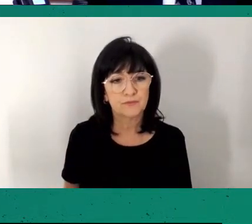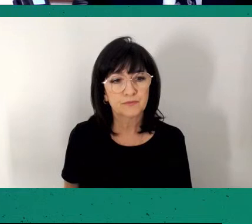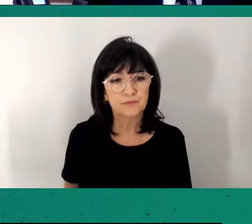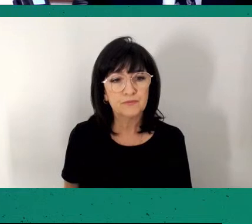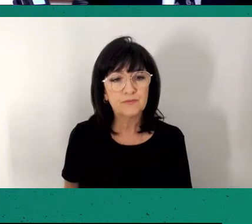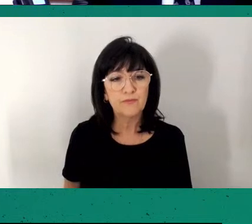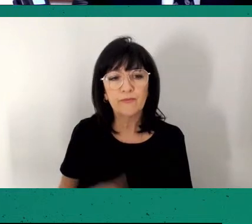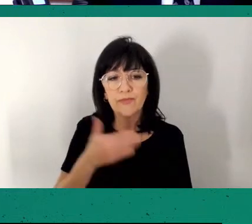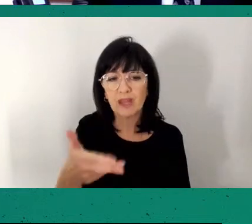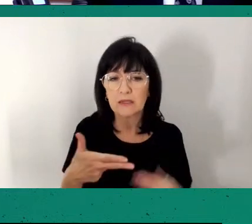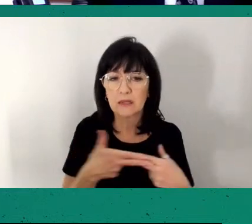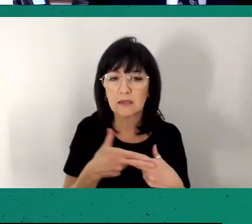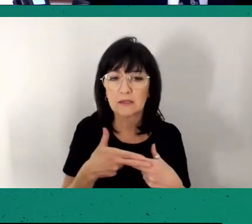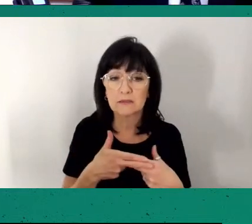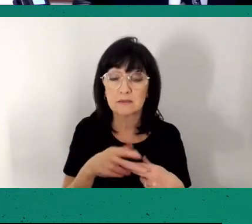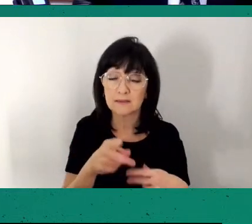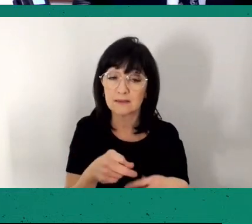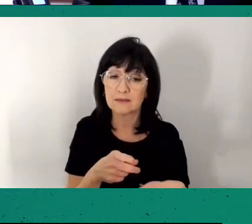Since the